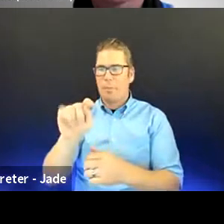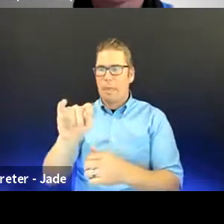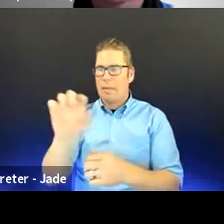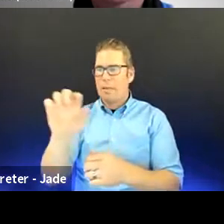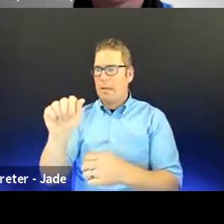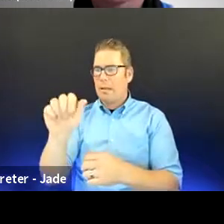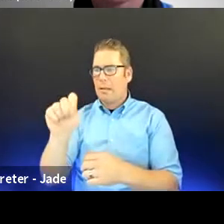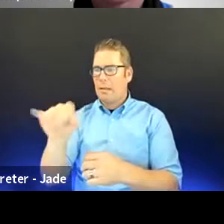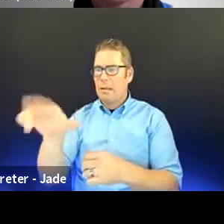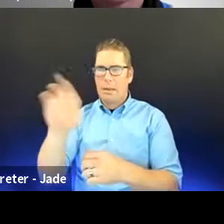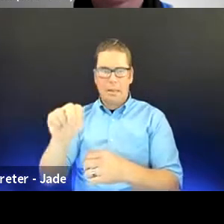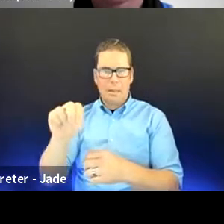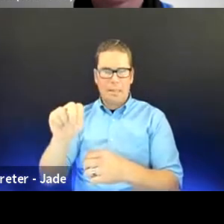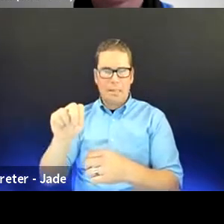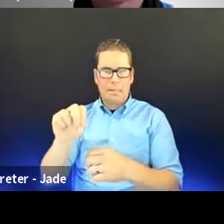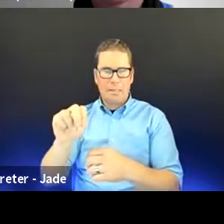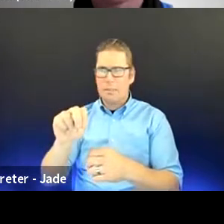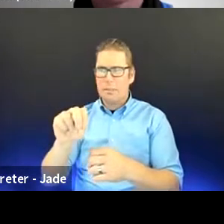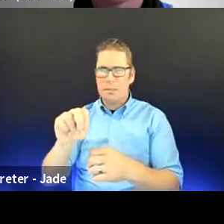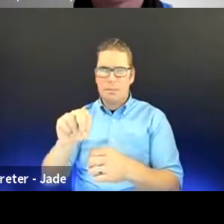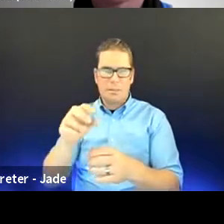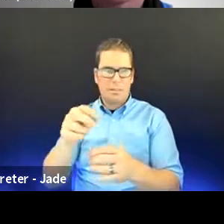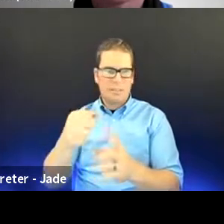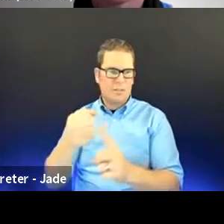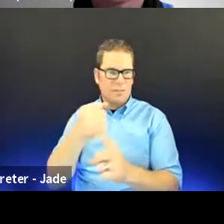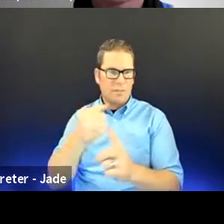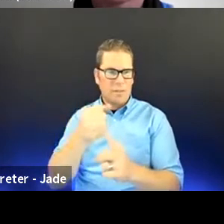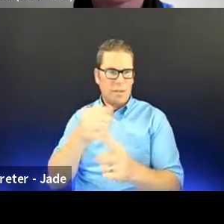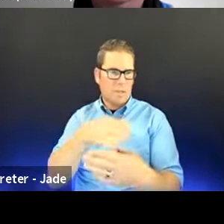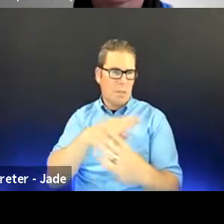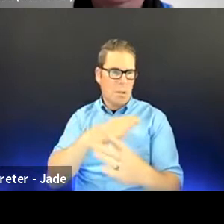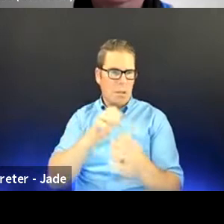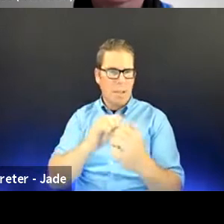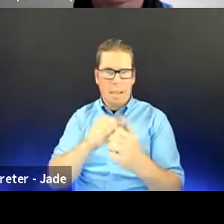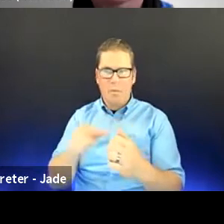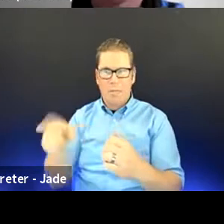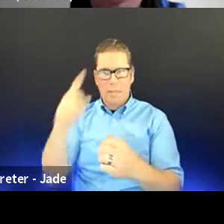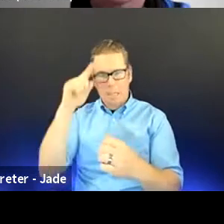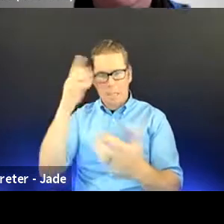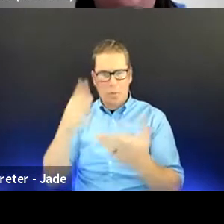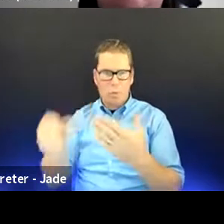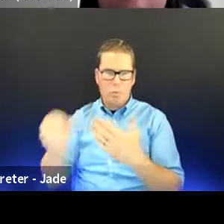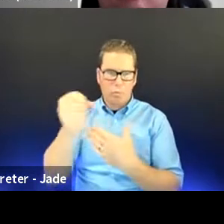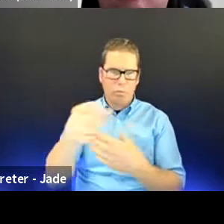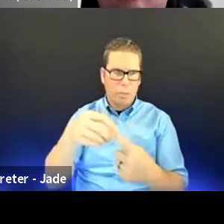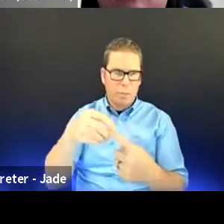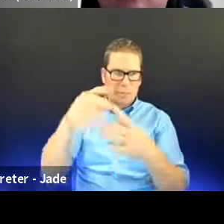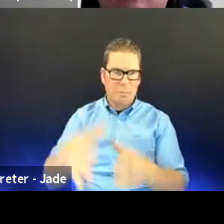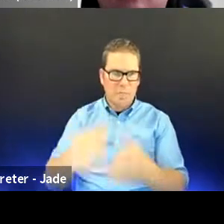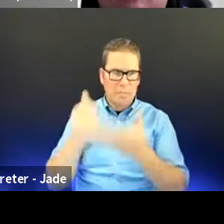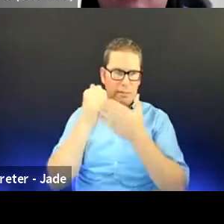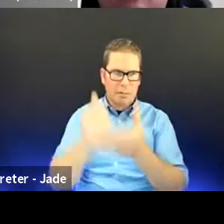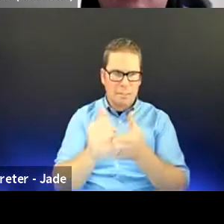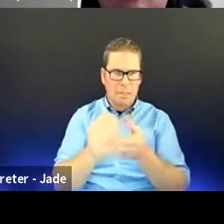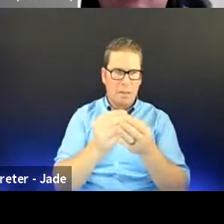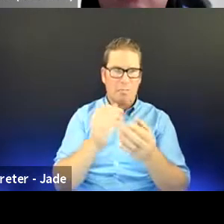person responsible for handling those complaints. So things are happening. Great. Thank you, Deborah. I appreciate